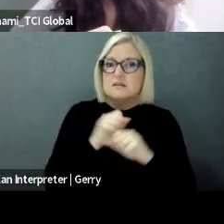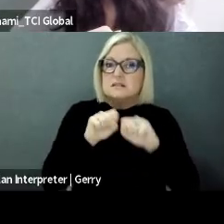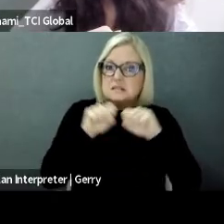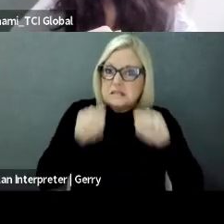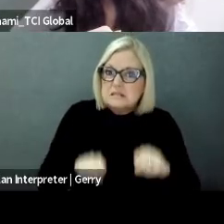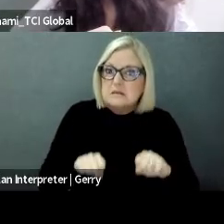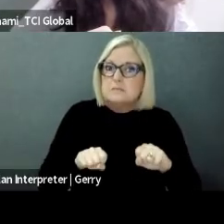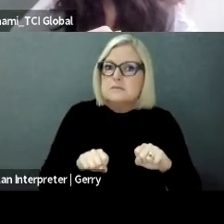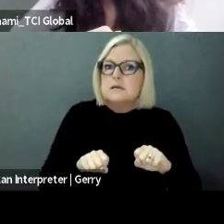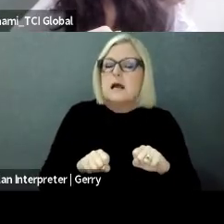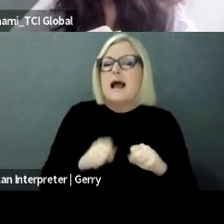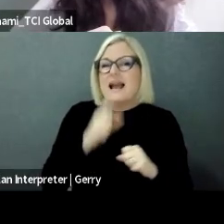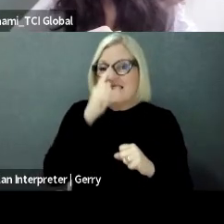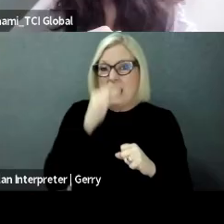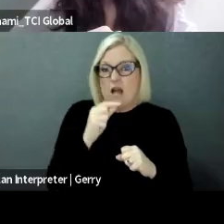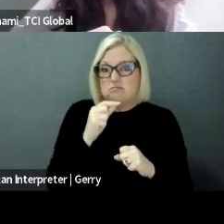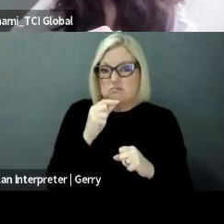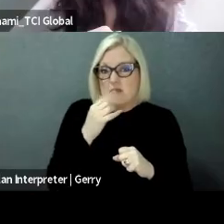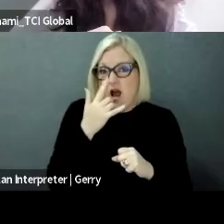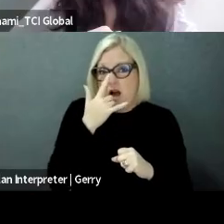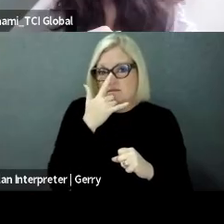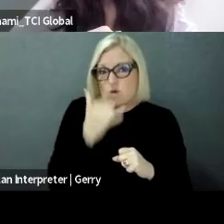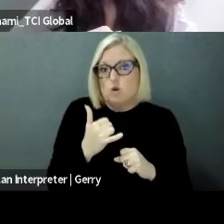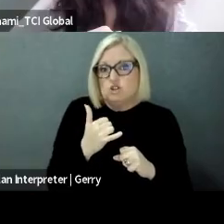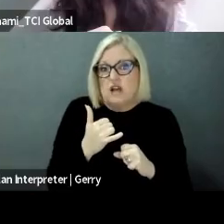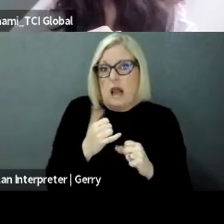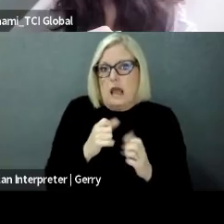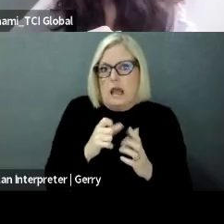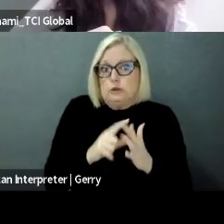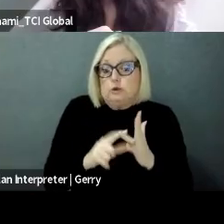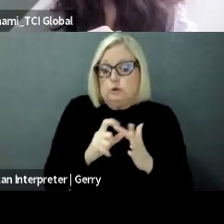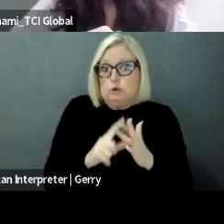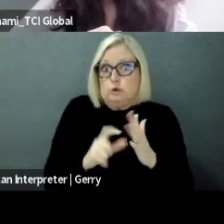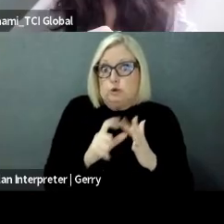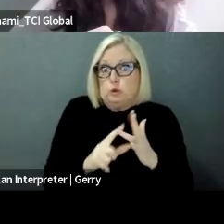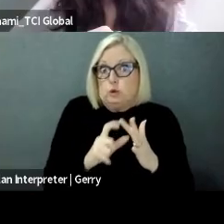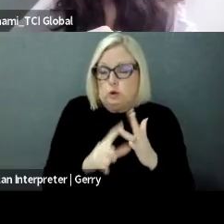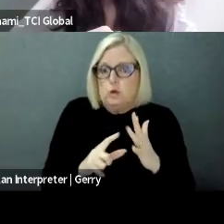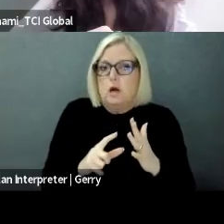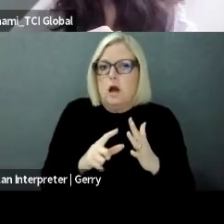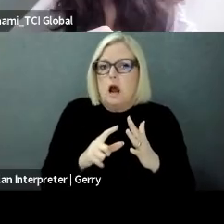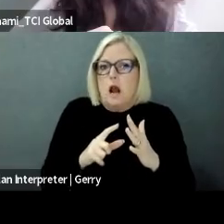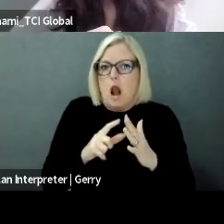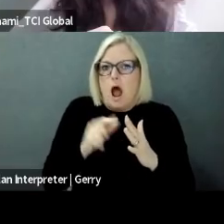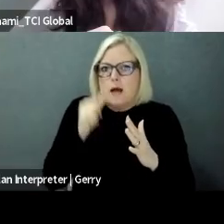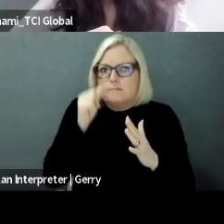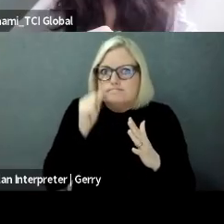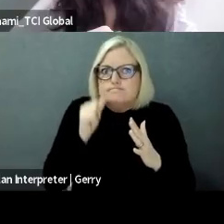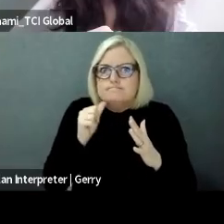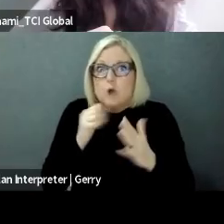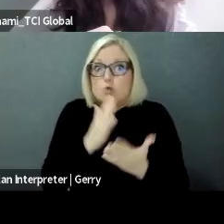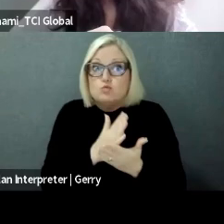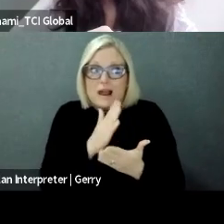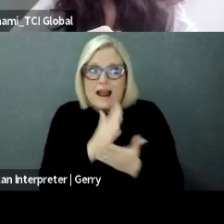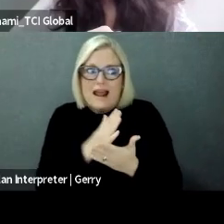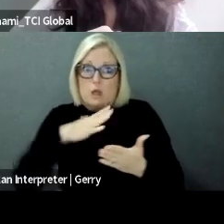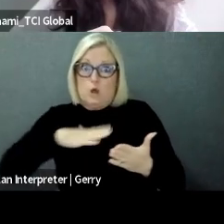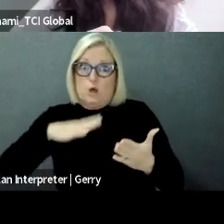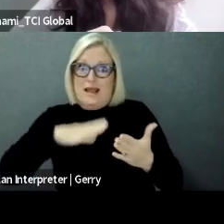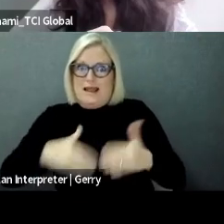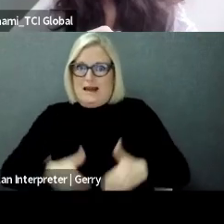to have technical skill and lived experience to be able to